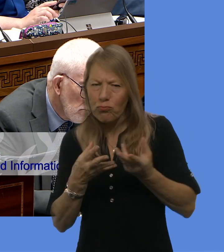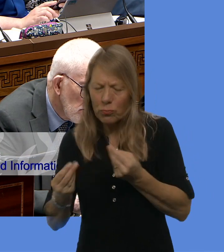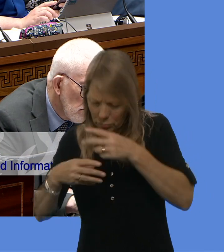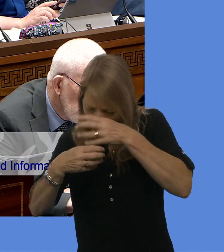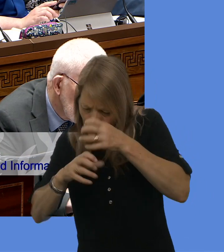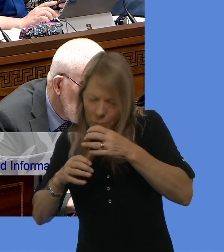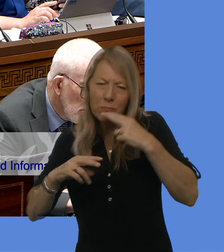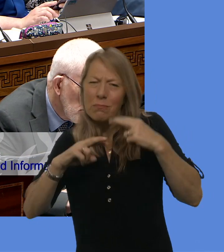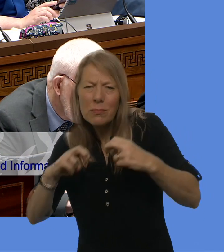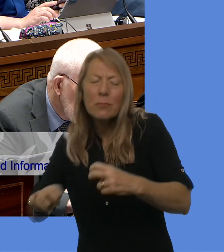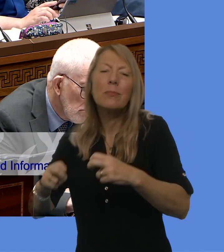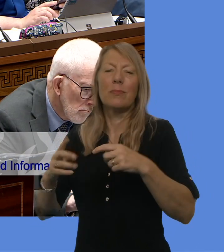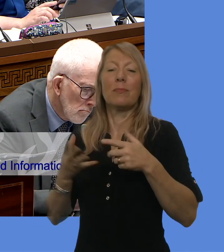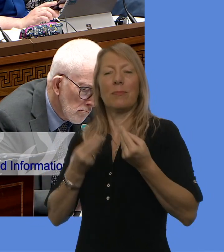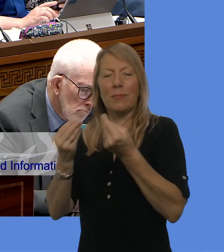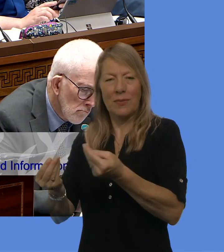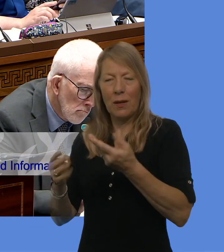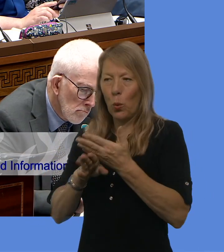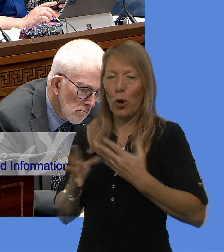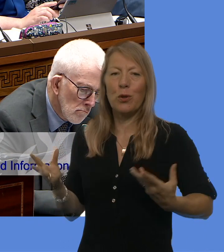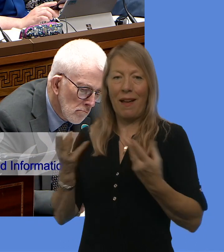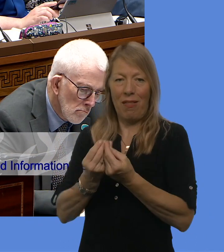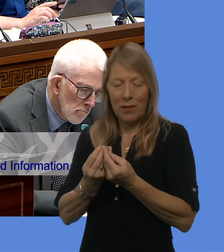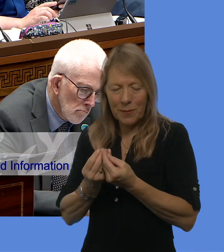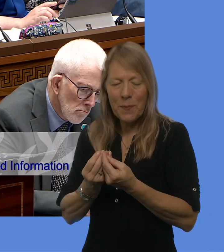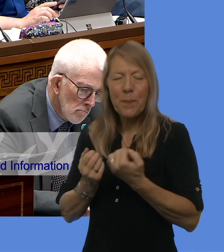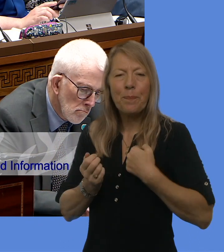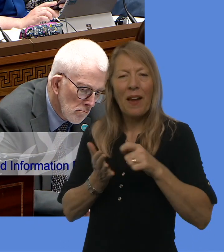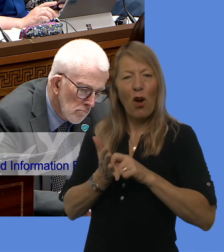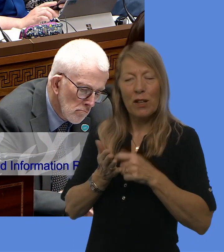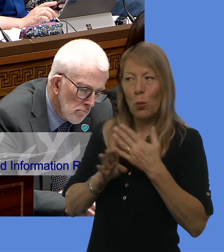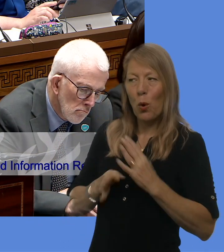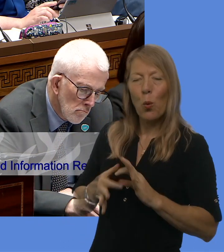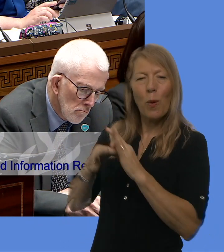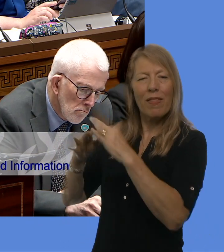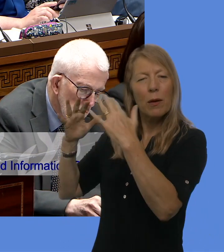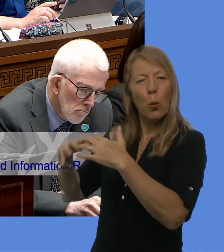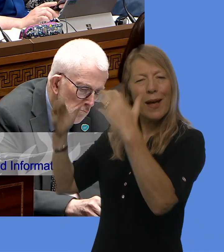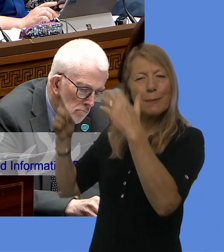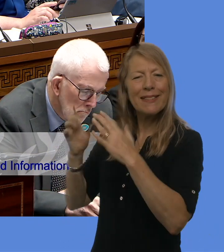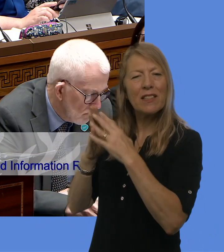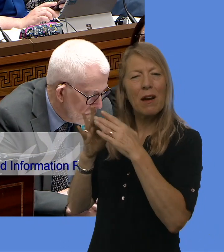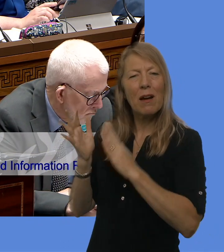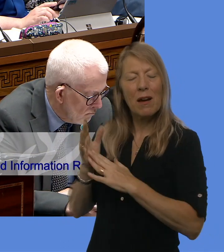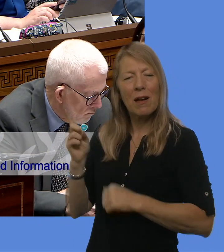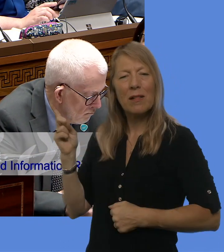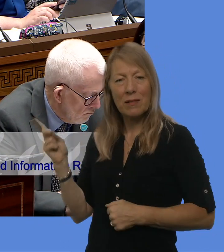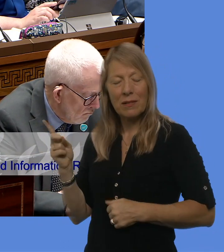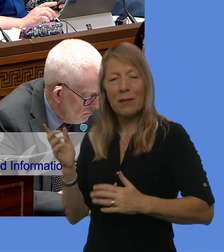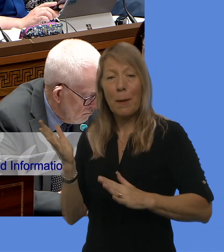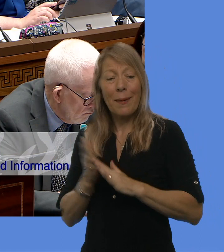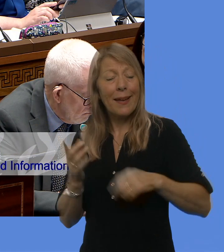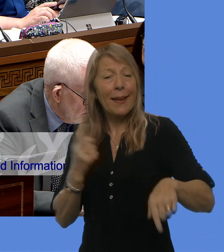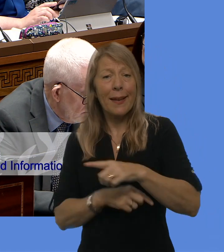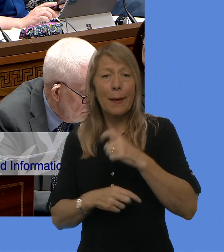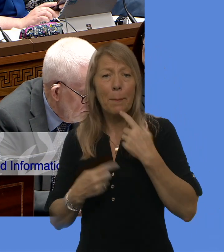opposition to the legislation passed in Westminster and my concerns as to the impact it will have, both on the right of victims and survivors to access justice